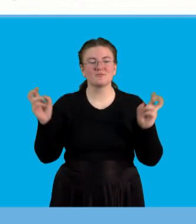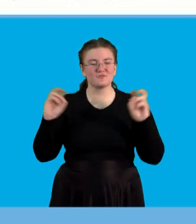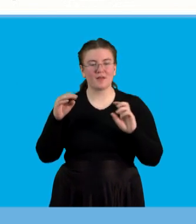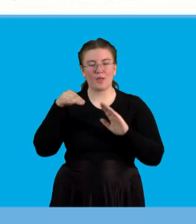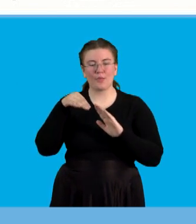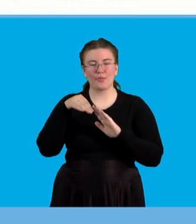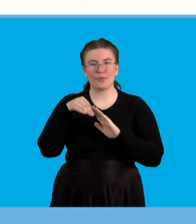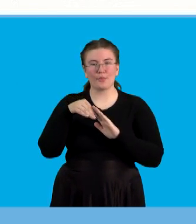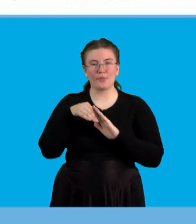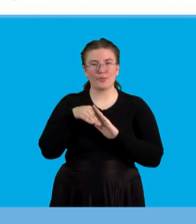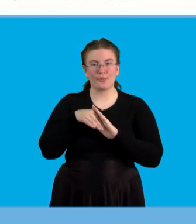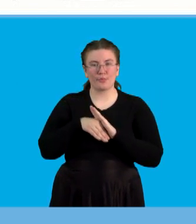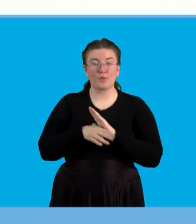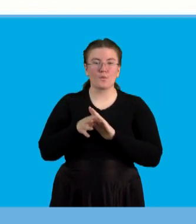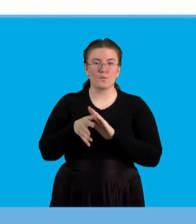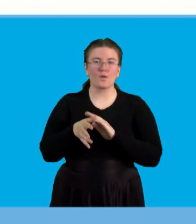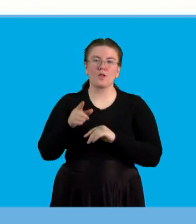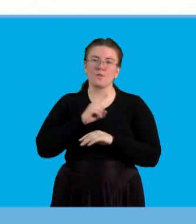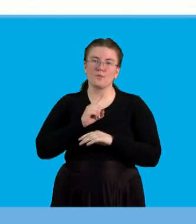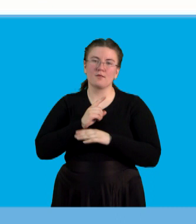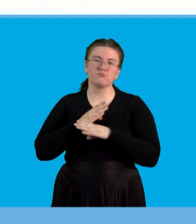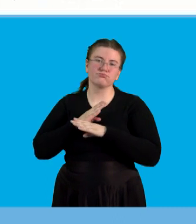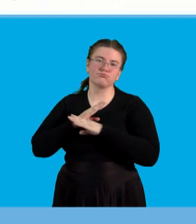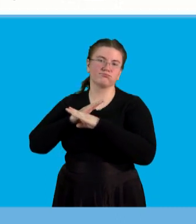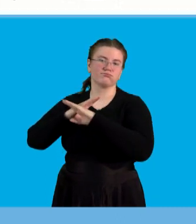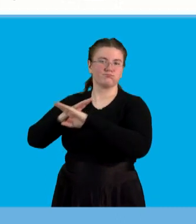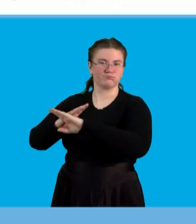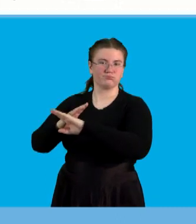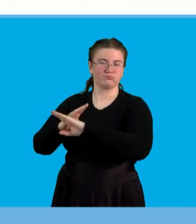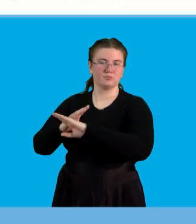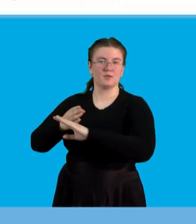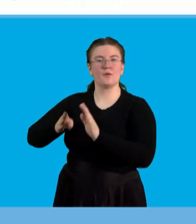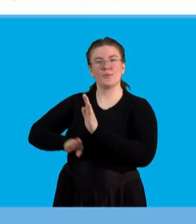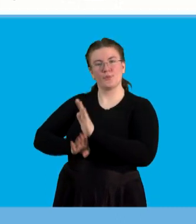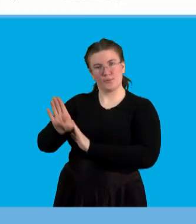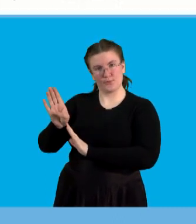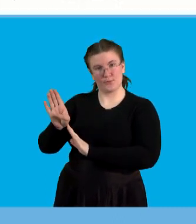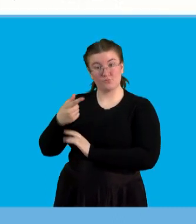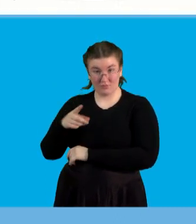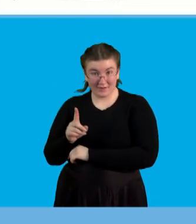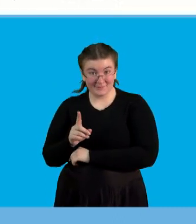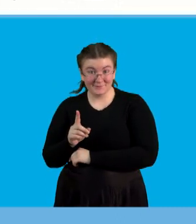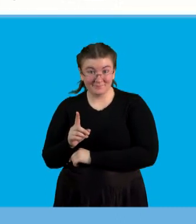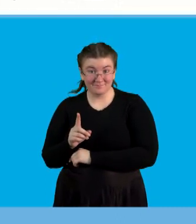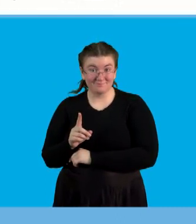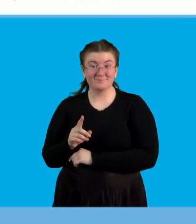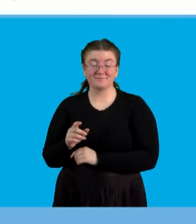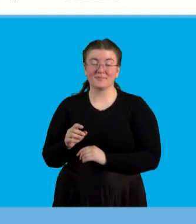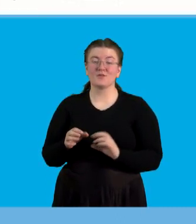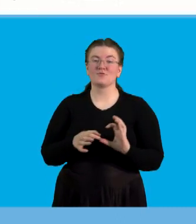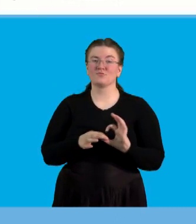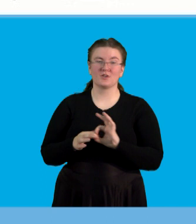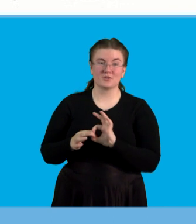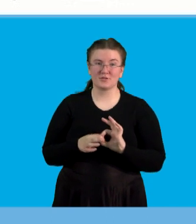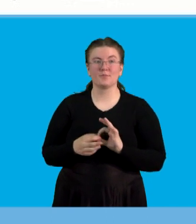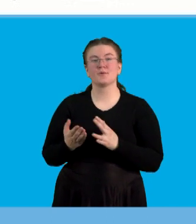decrease once the resistance of the circuit or the resistance of this conductor increases. Right? So the relationship